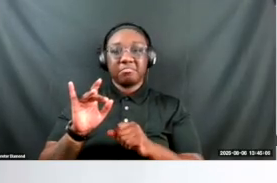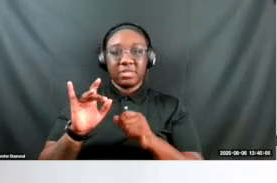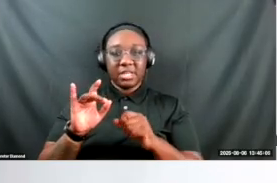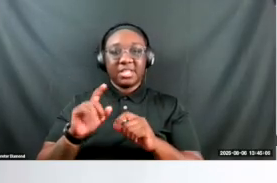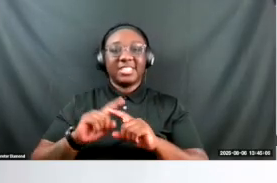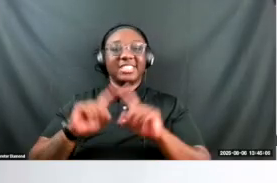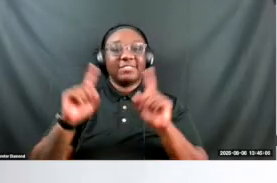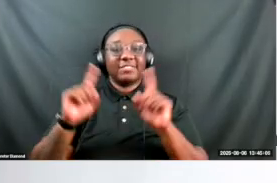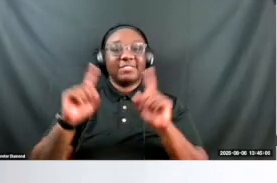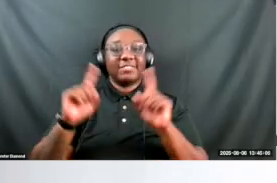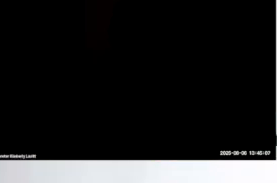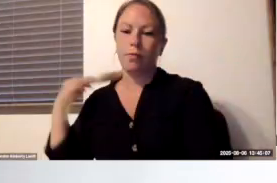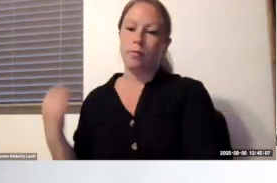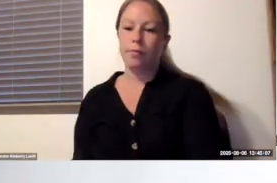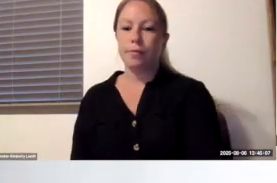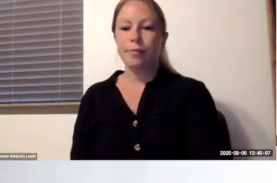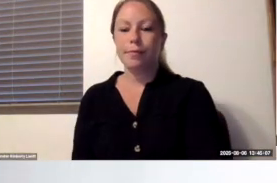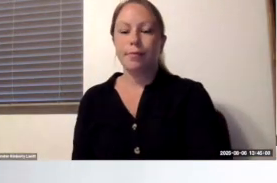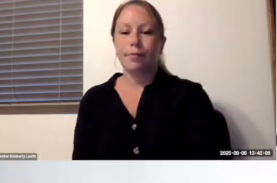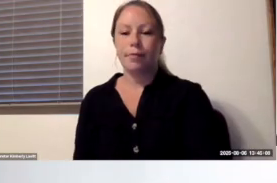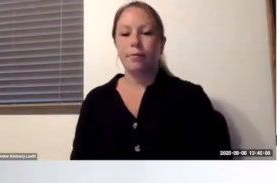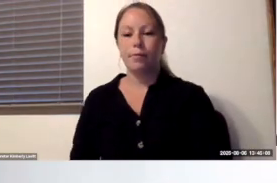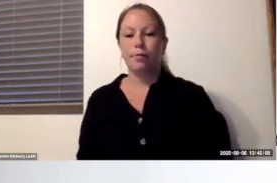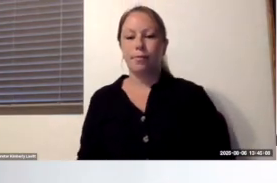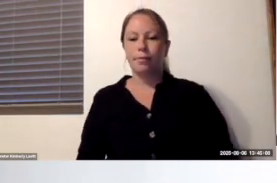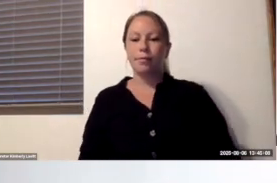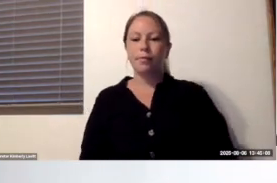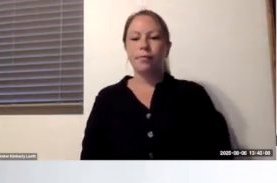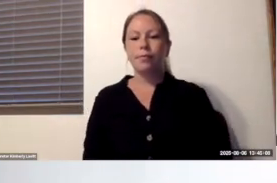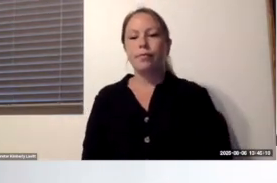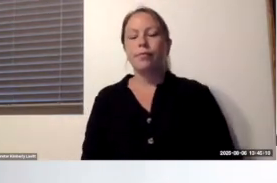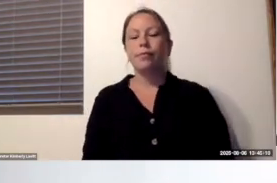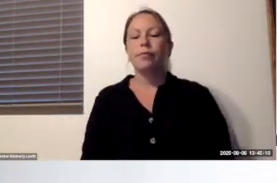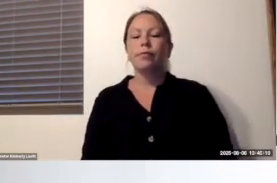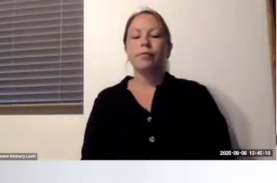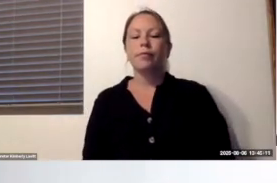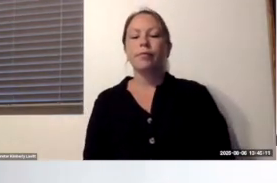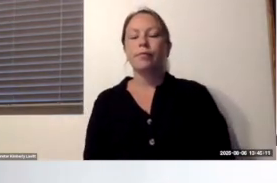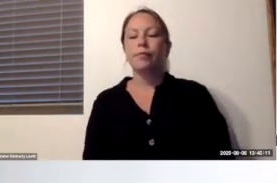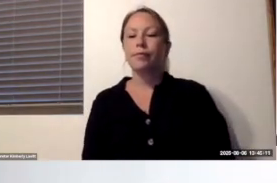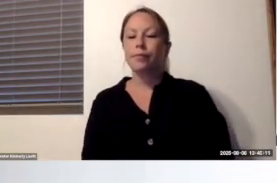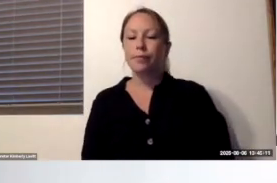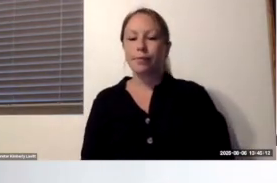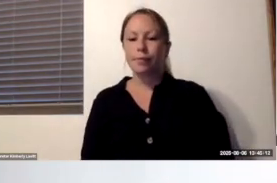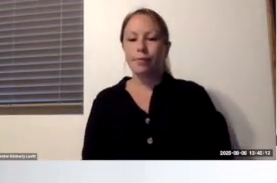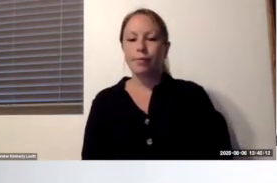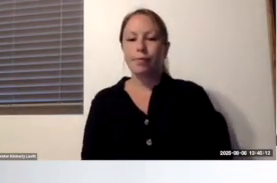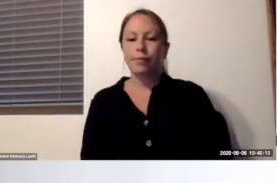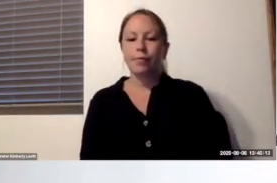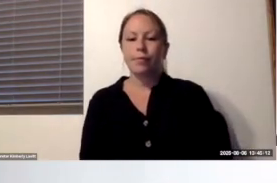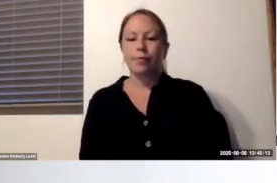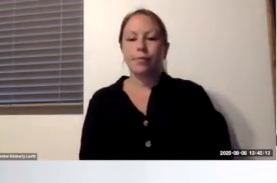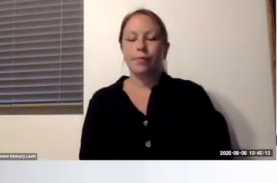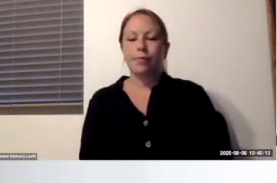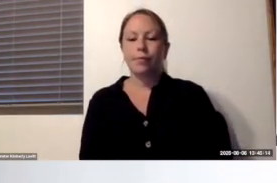mobile application, please click on the Raise Hand option in the More tab. Again, if you are using an updated version of Zoom, you may